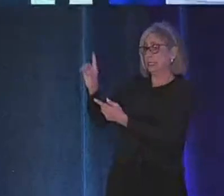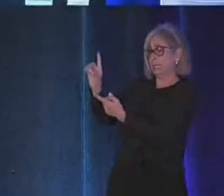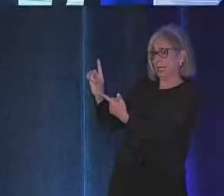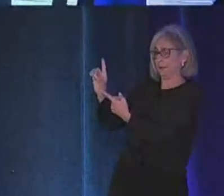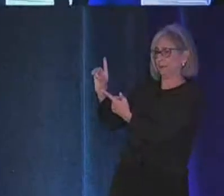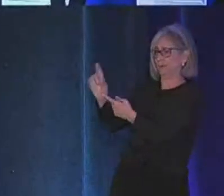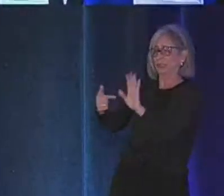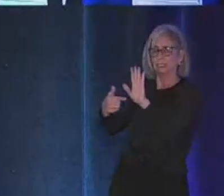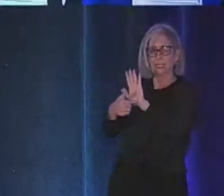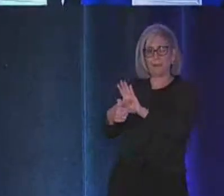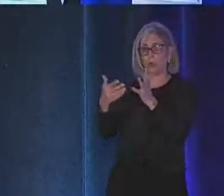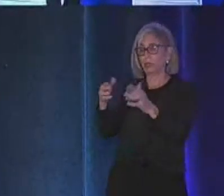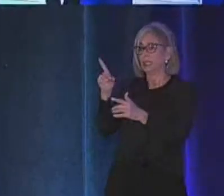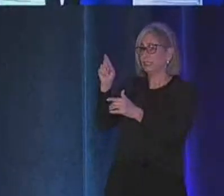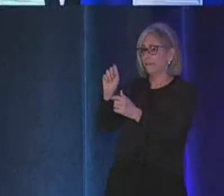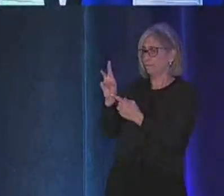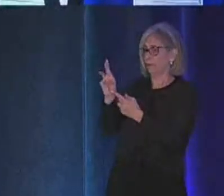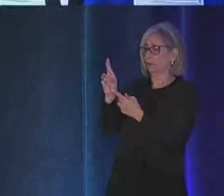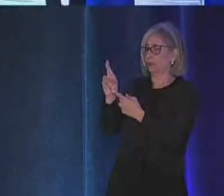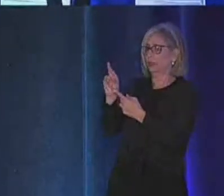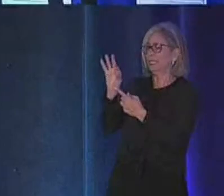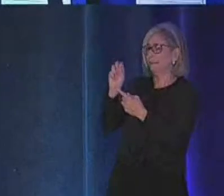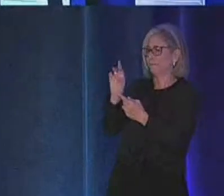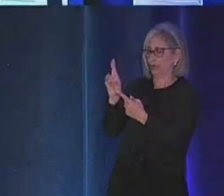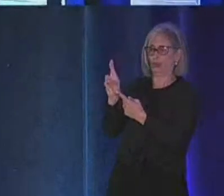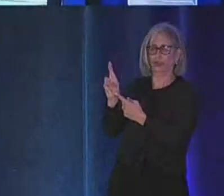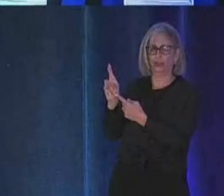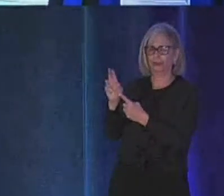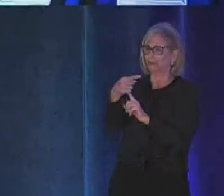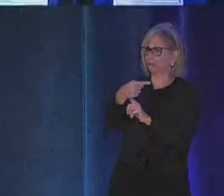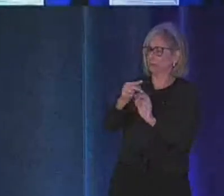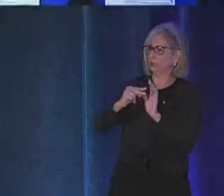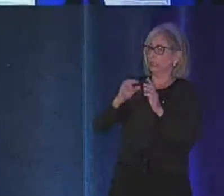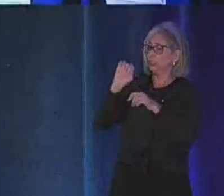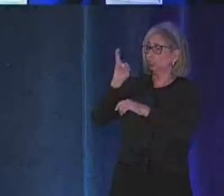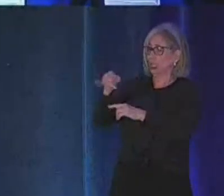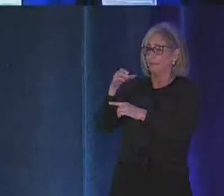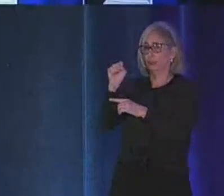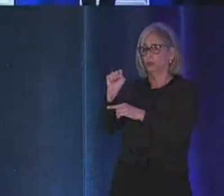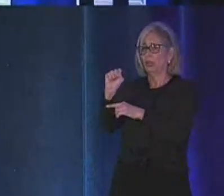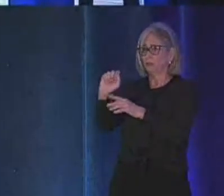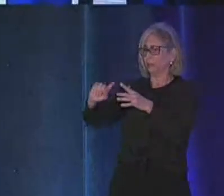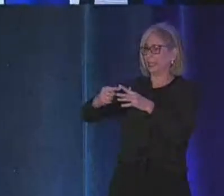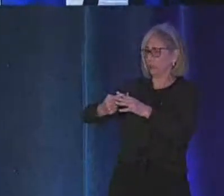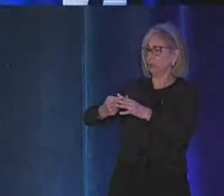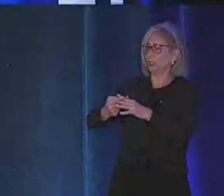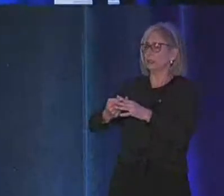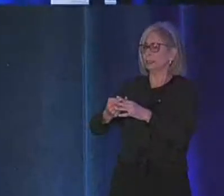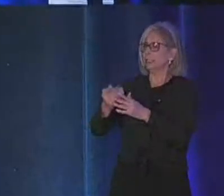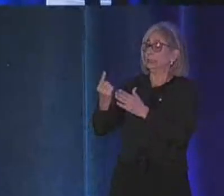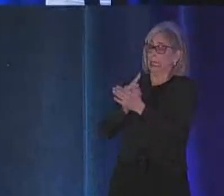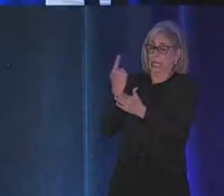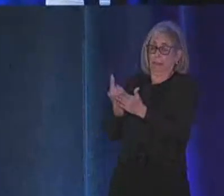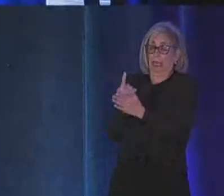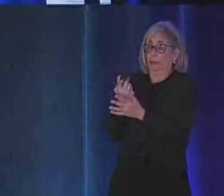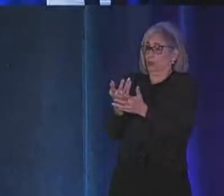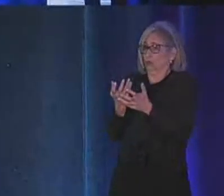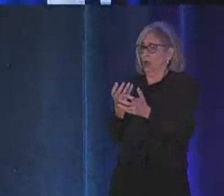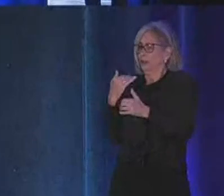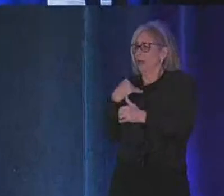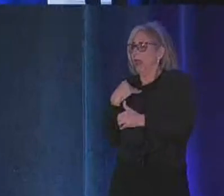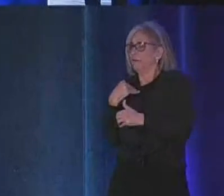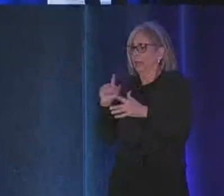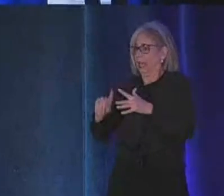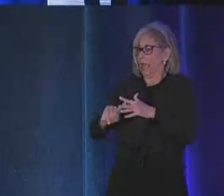D is going to stand for defer. So with JavaScript execution, sometimes you want to have